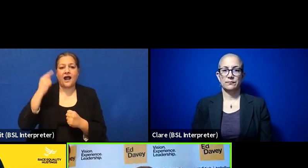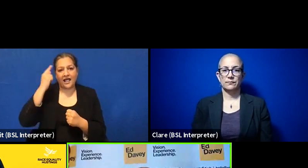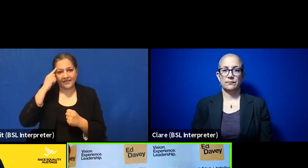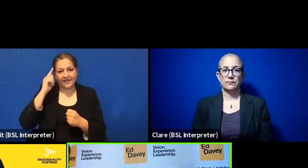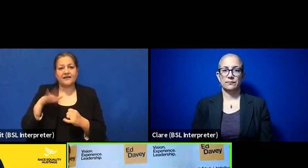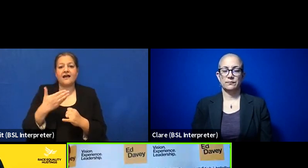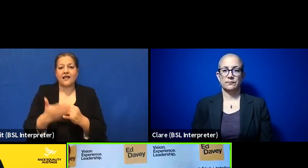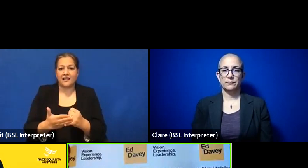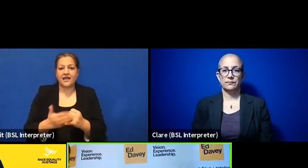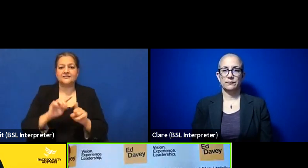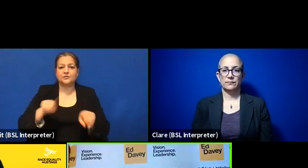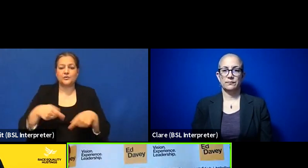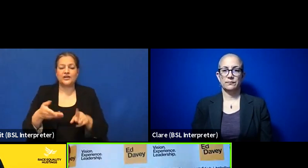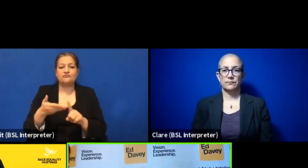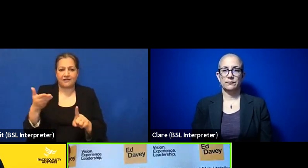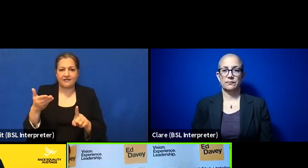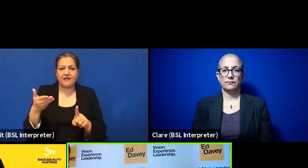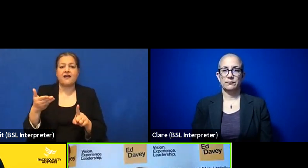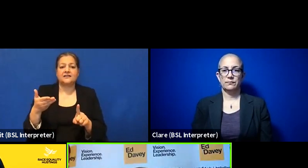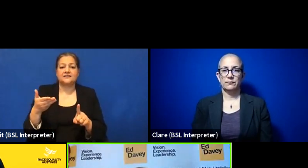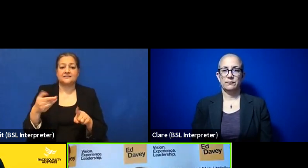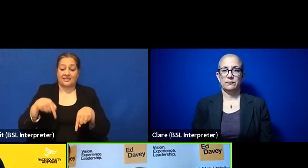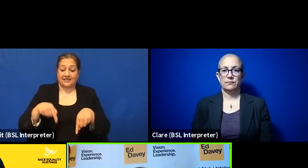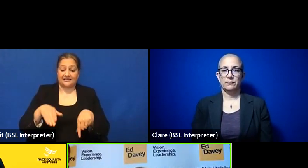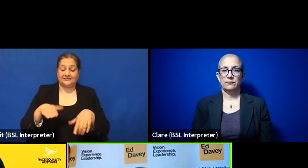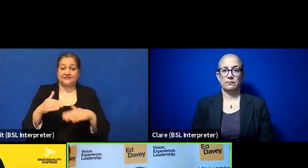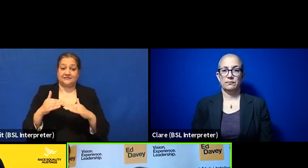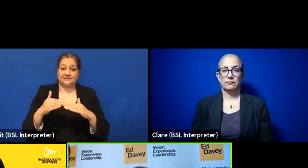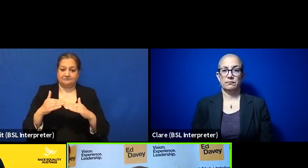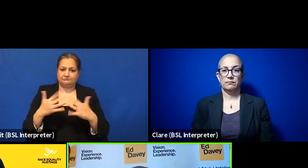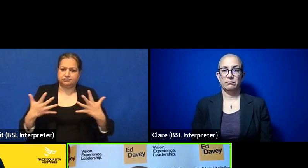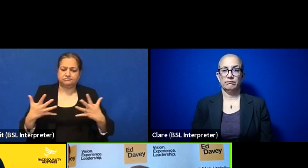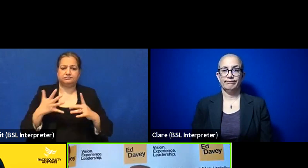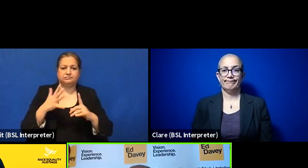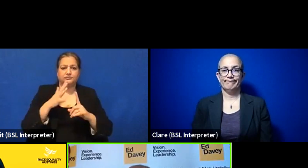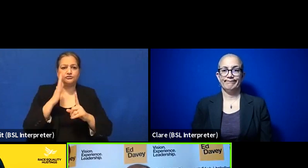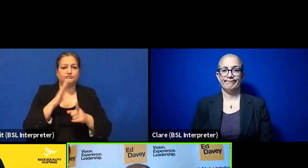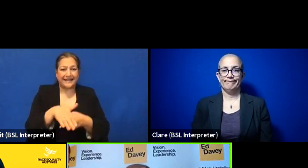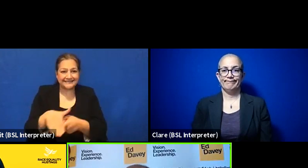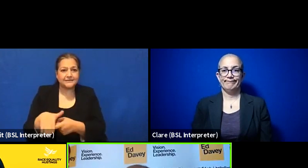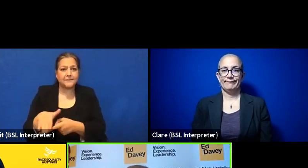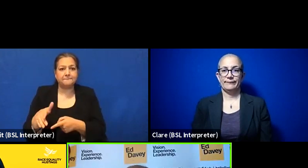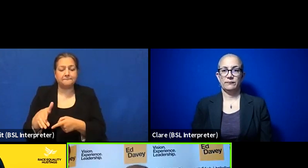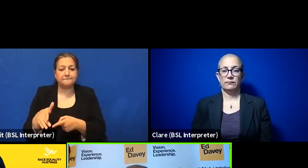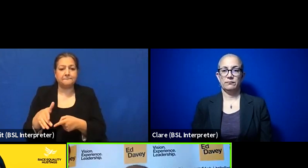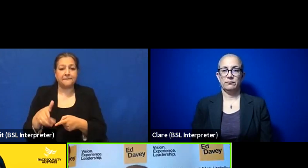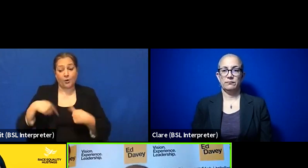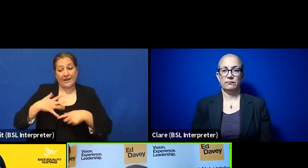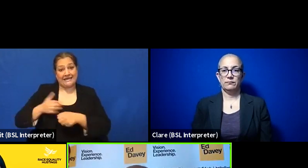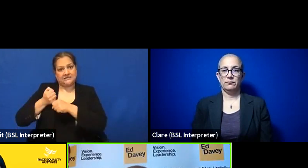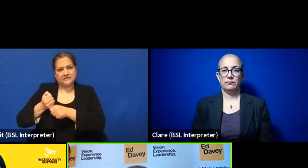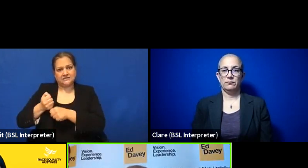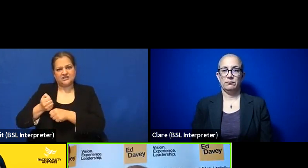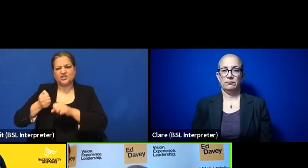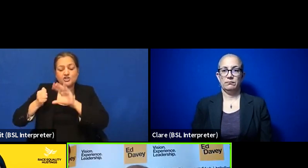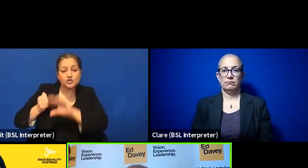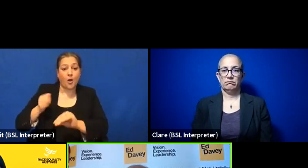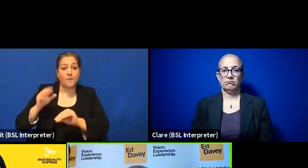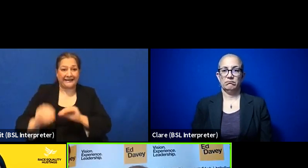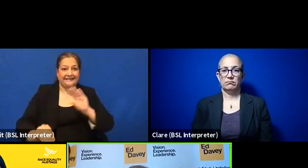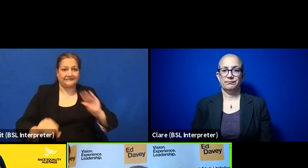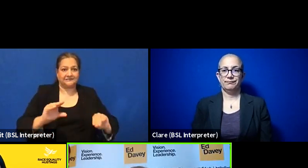we recognize this level of racism and are the ones championing to stop it, to stamp it out,